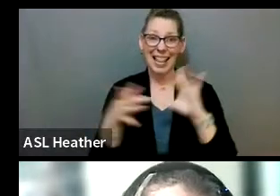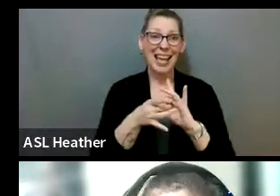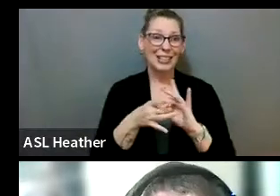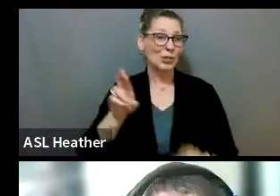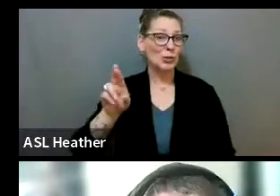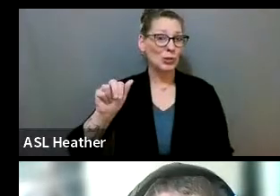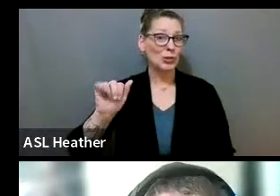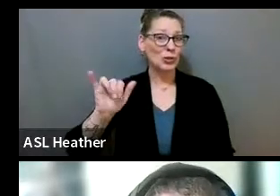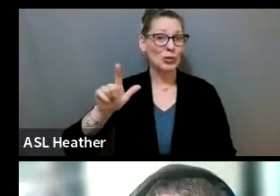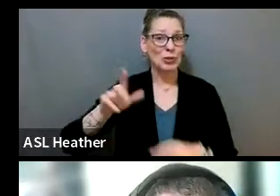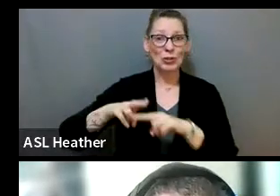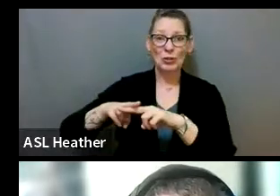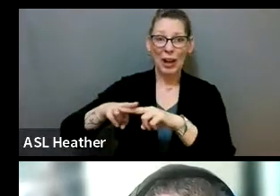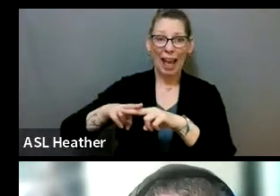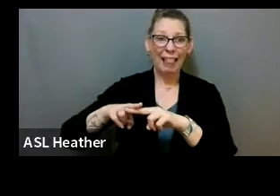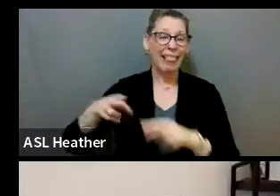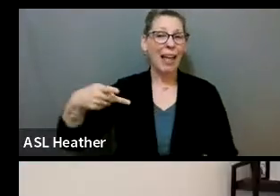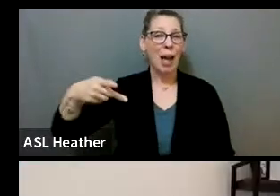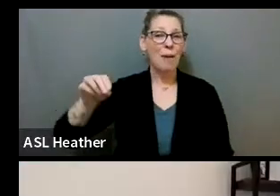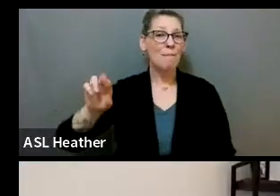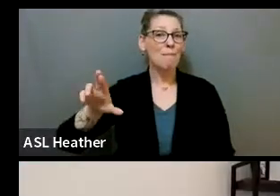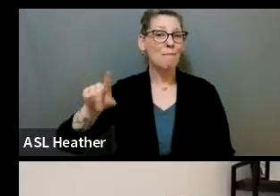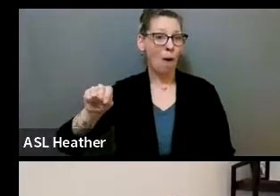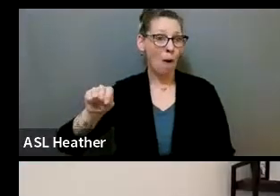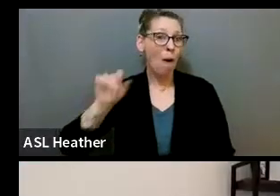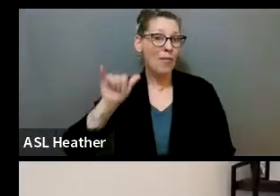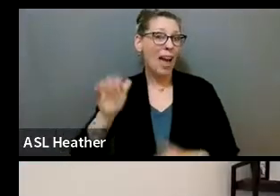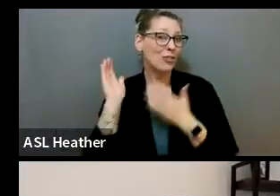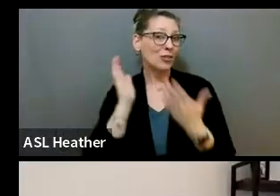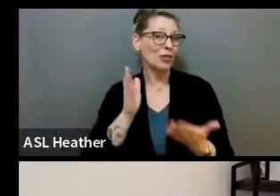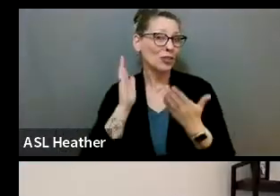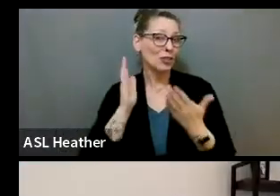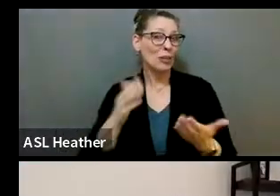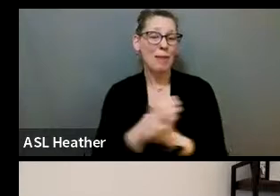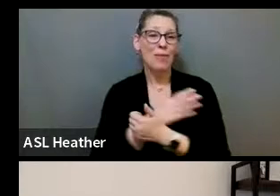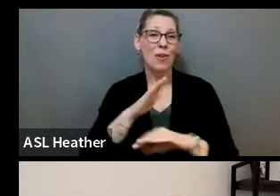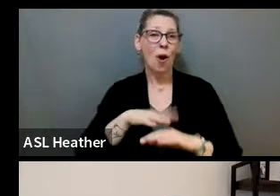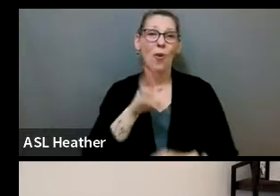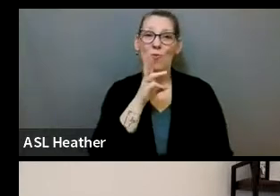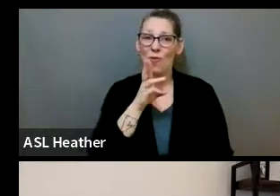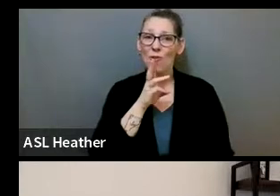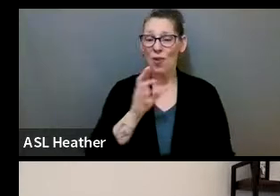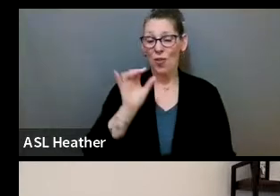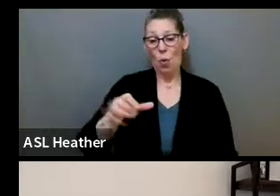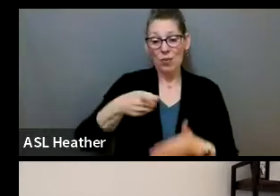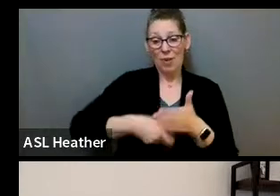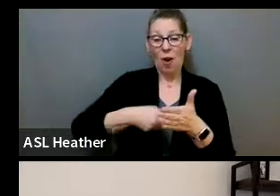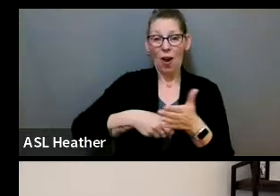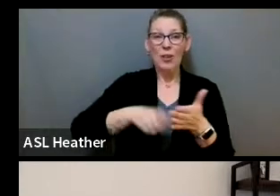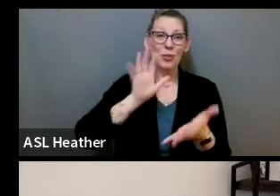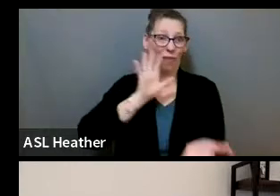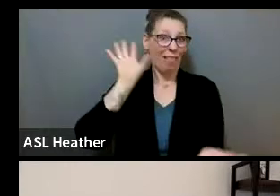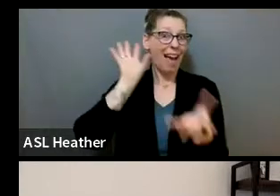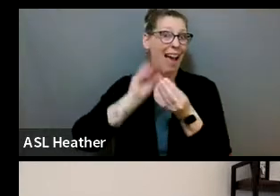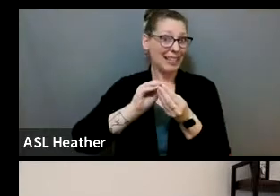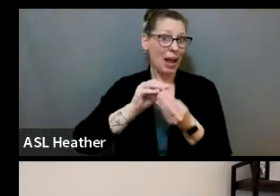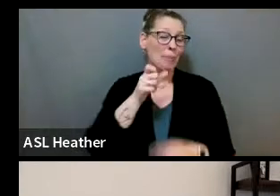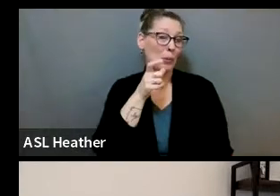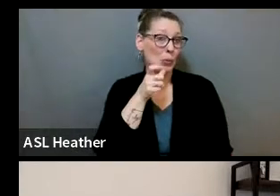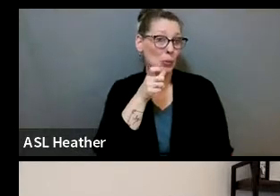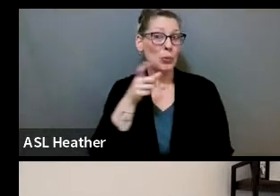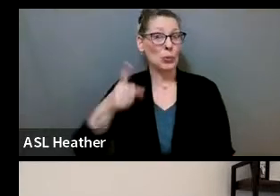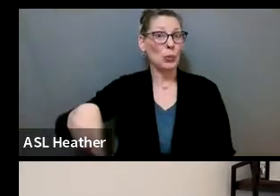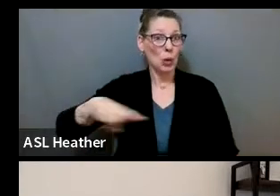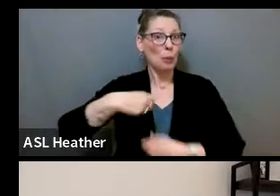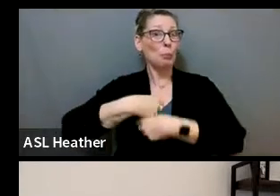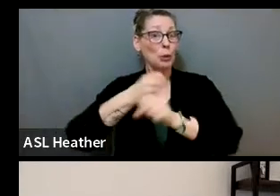rail and to the ports that ship things on the water. All of those costs add up to the folks that are